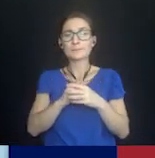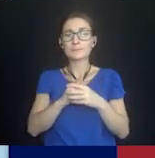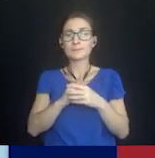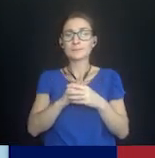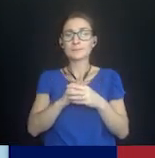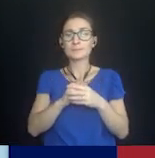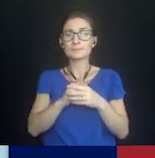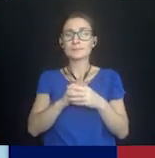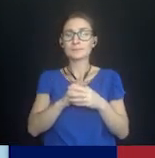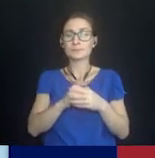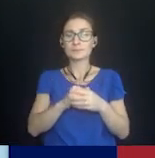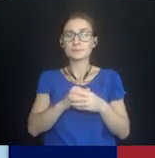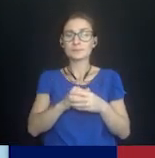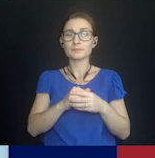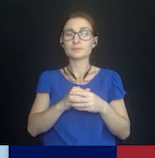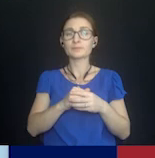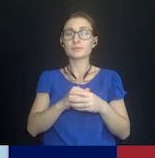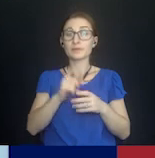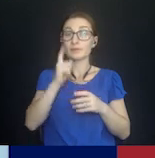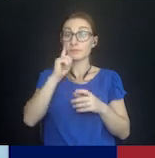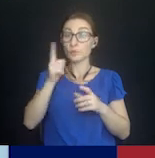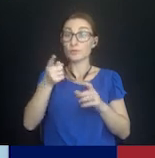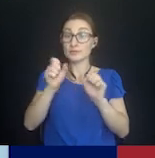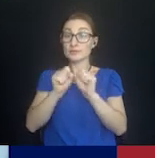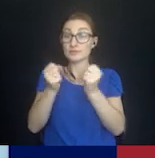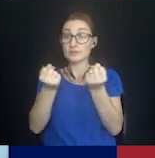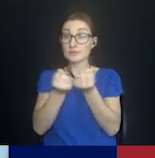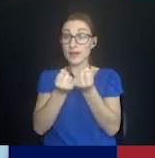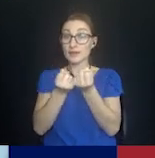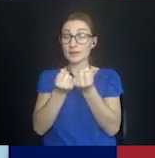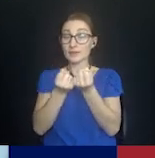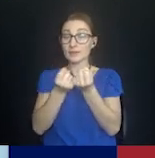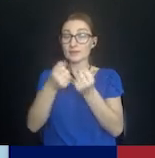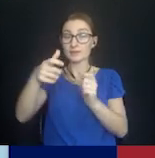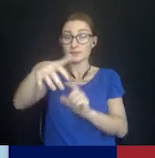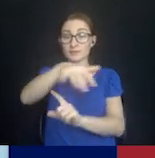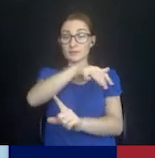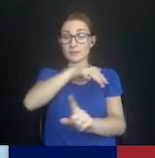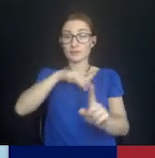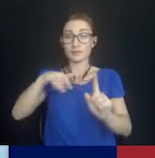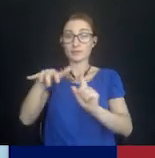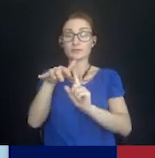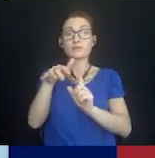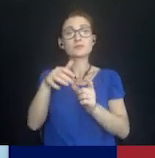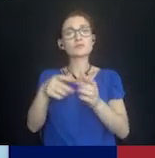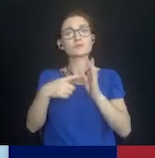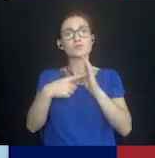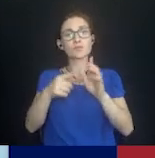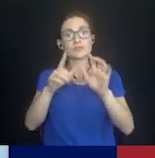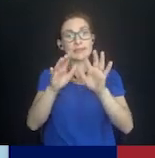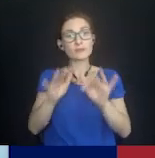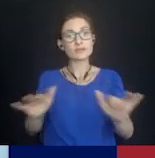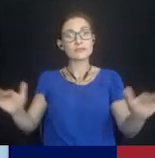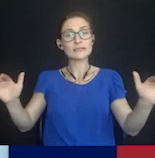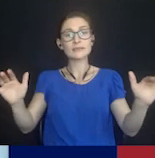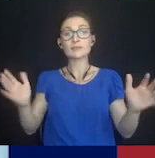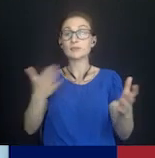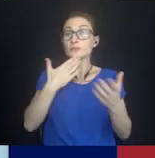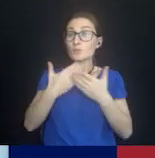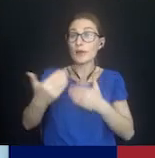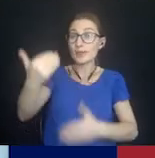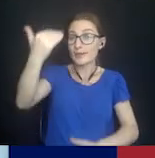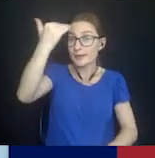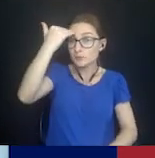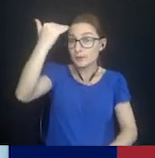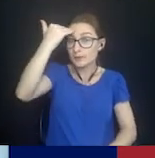a well-educated and diverse society